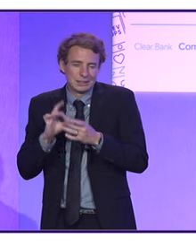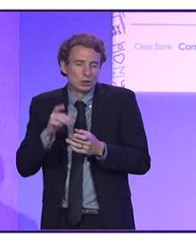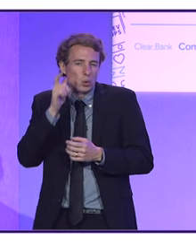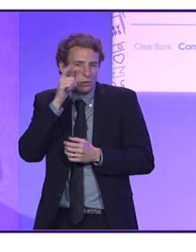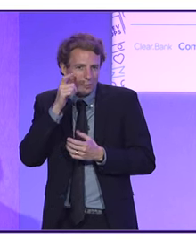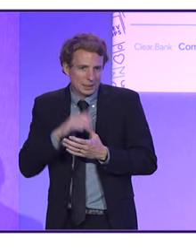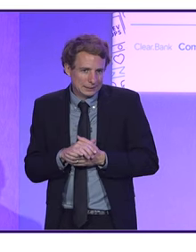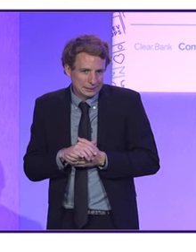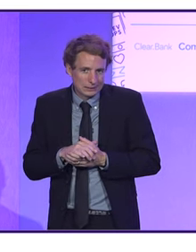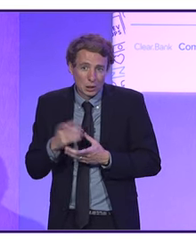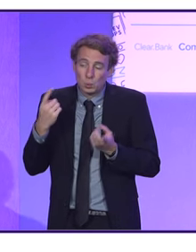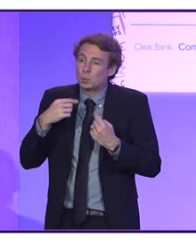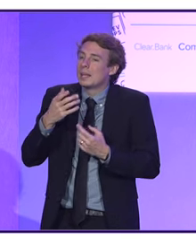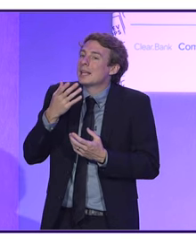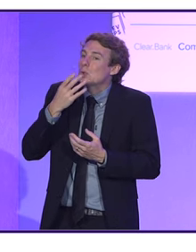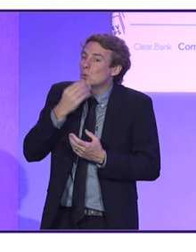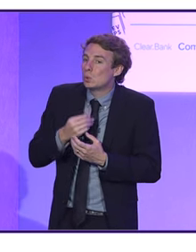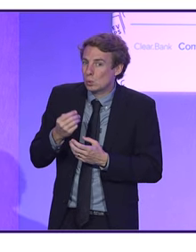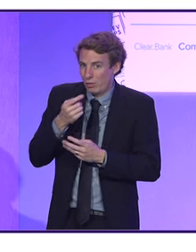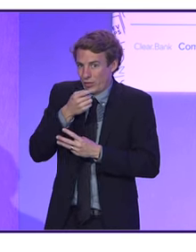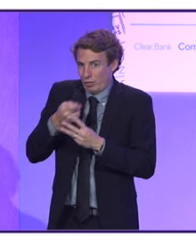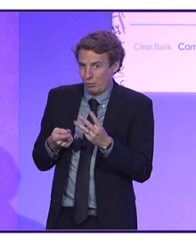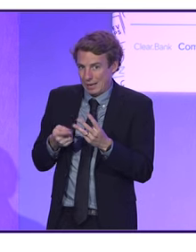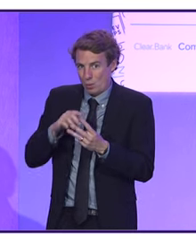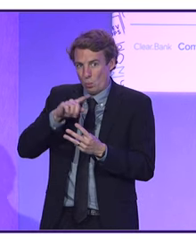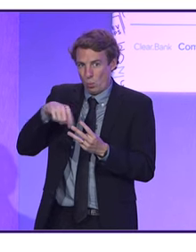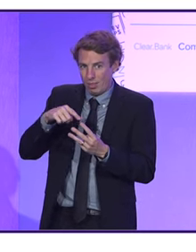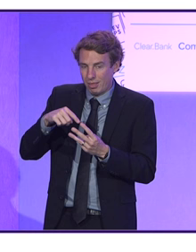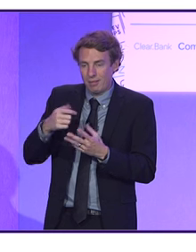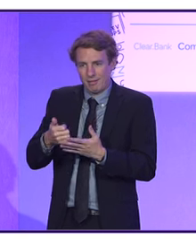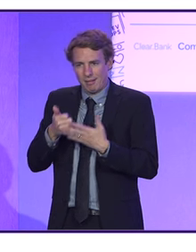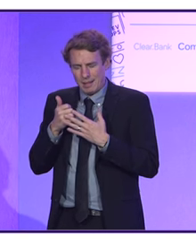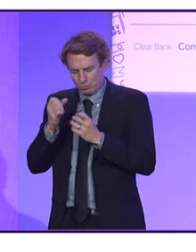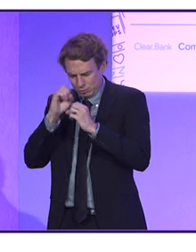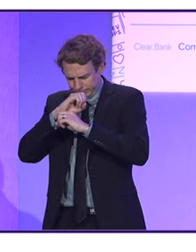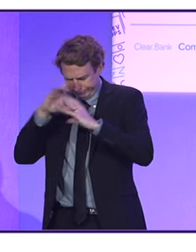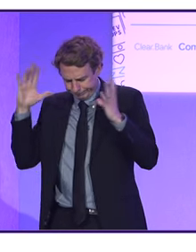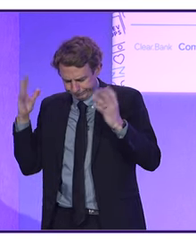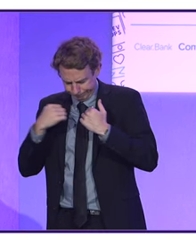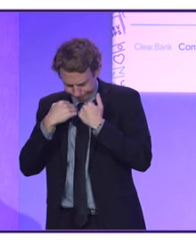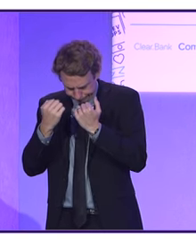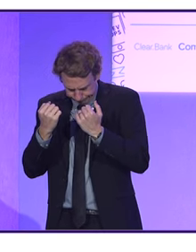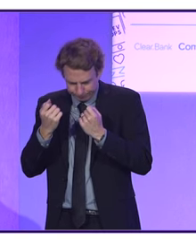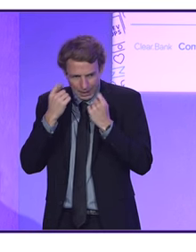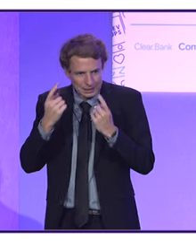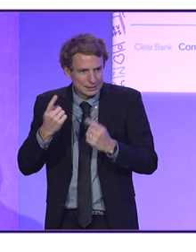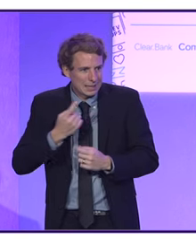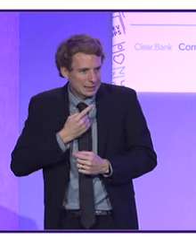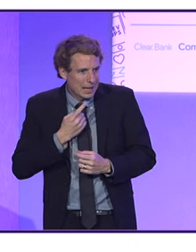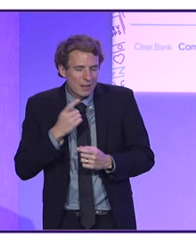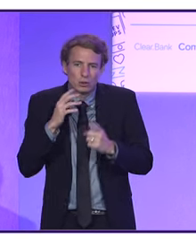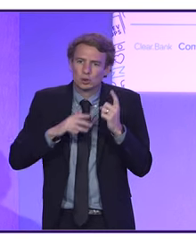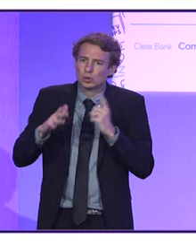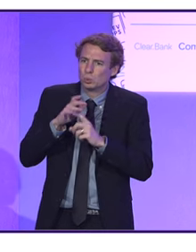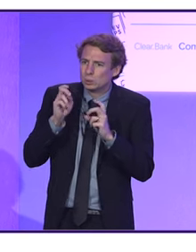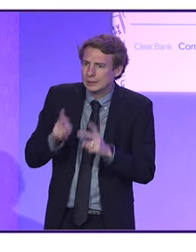and deliberately. We use all three to build a more complete picture of ourselves, our work, our social systems, and we use all three to